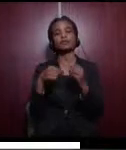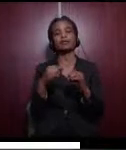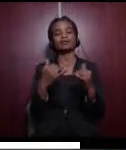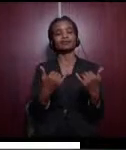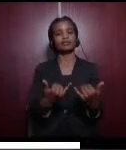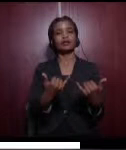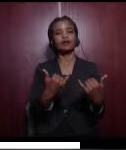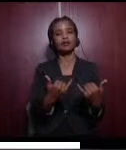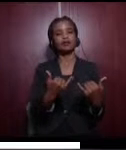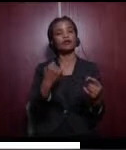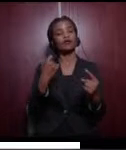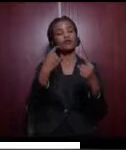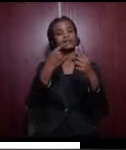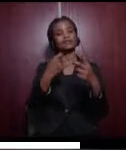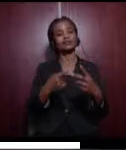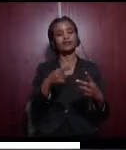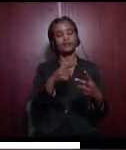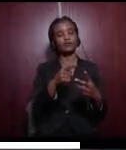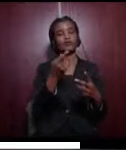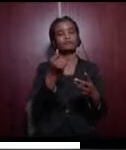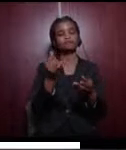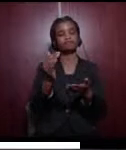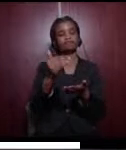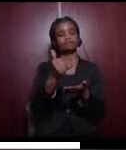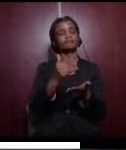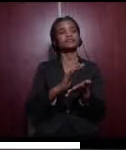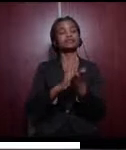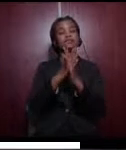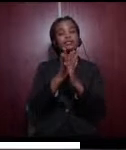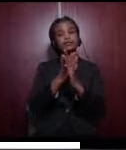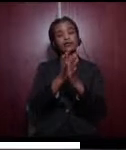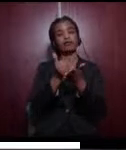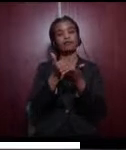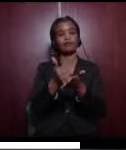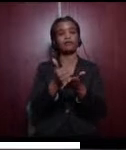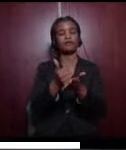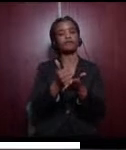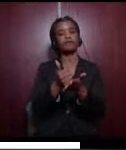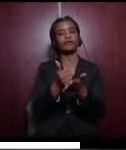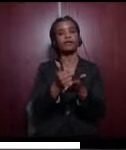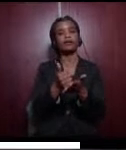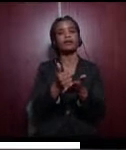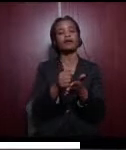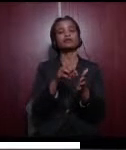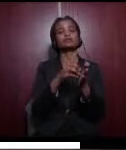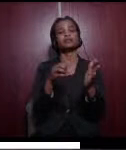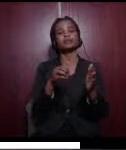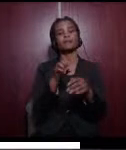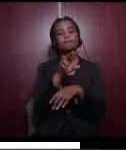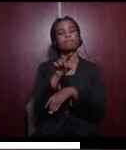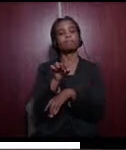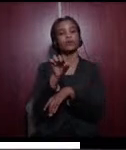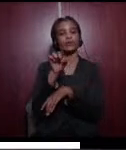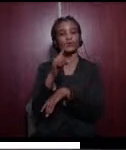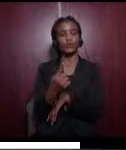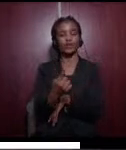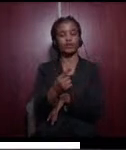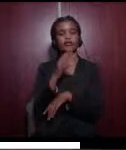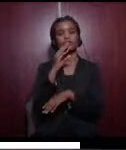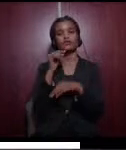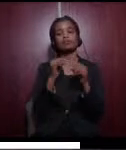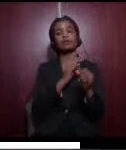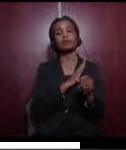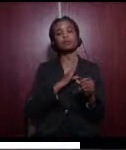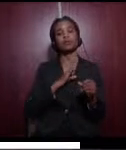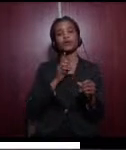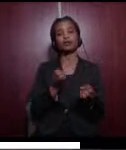Relief Fund. And then Section 20.1, it talks to the issue of the board being given powers to be able